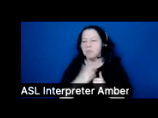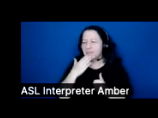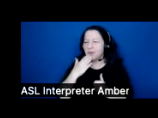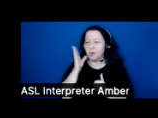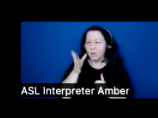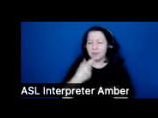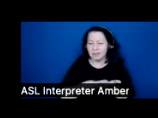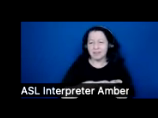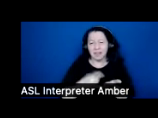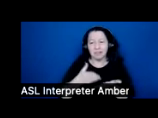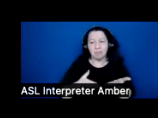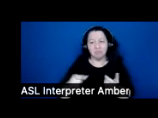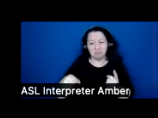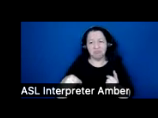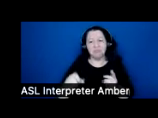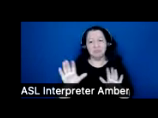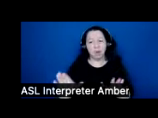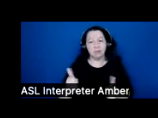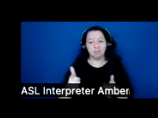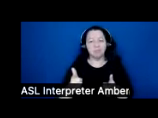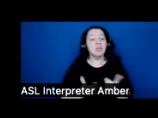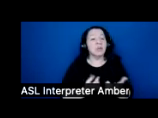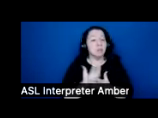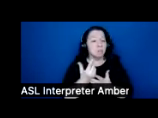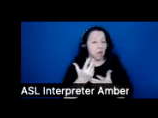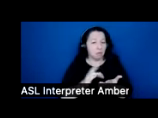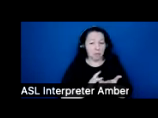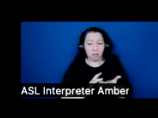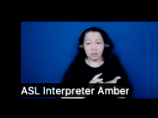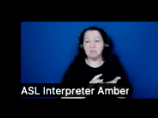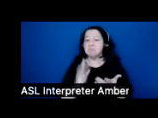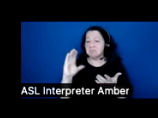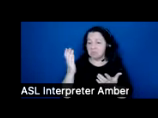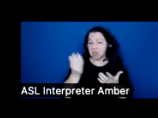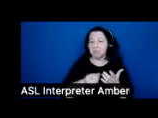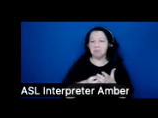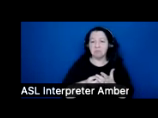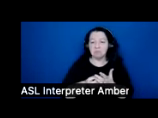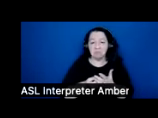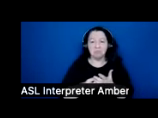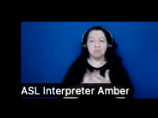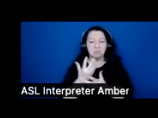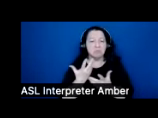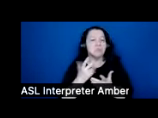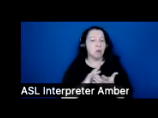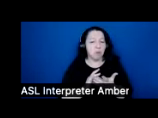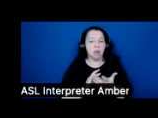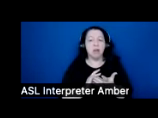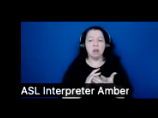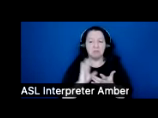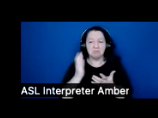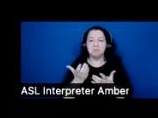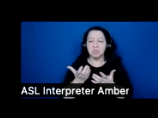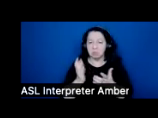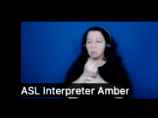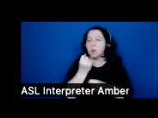some of that too, so that's awesome. Plant medicine. So it seems like plant medicine might be the winner here. I totally